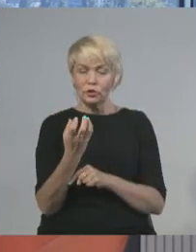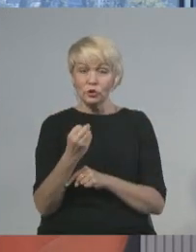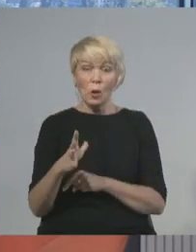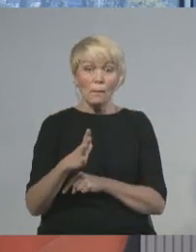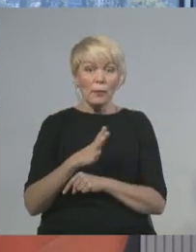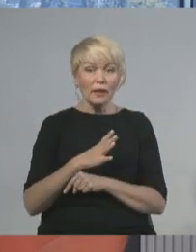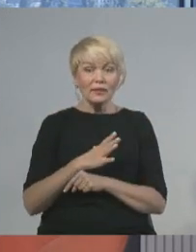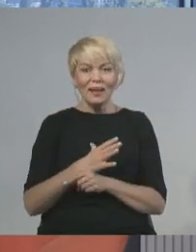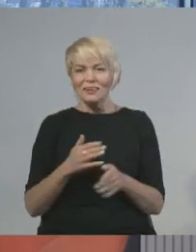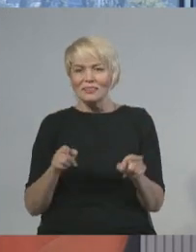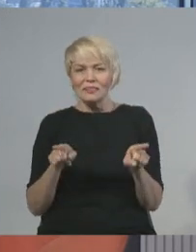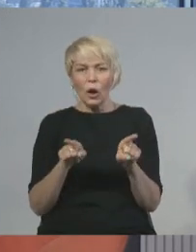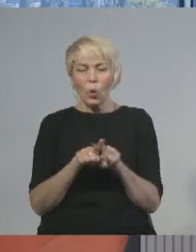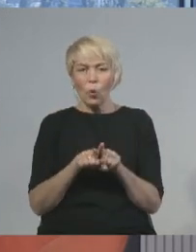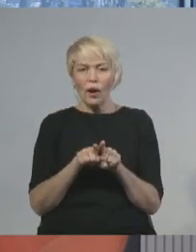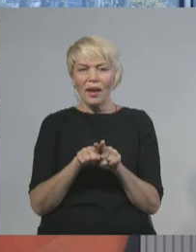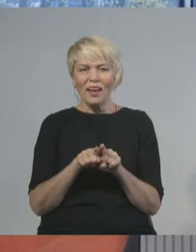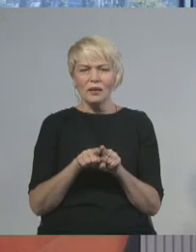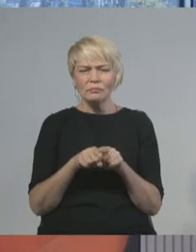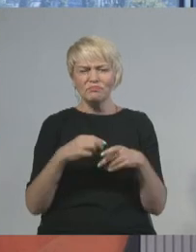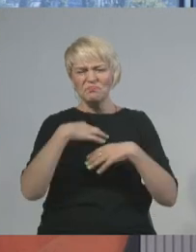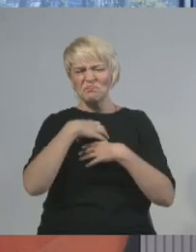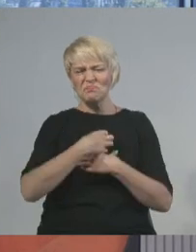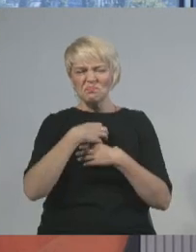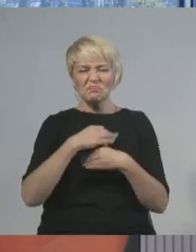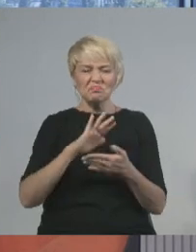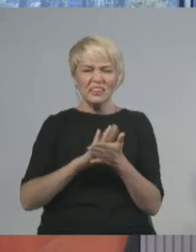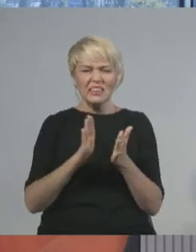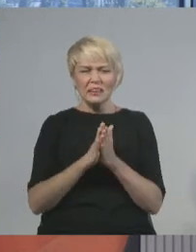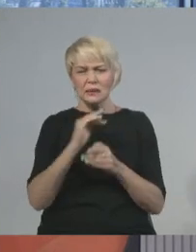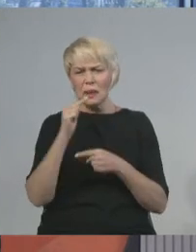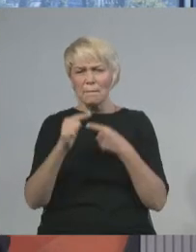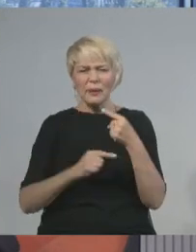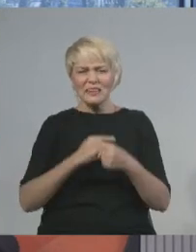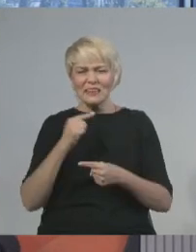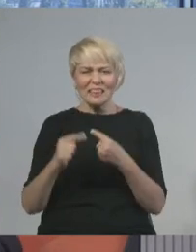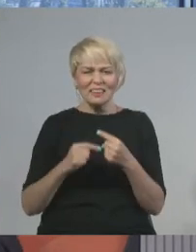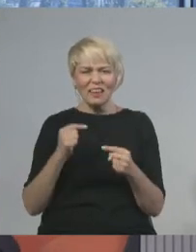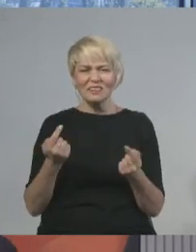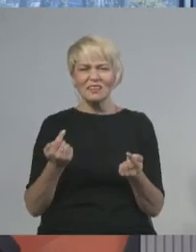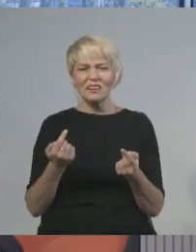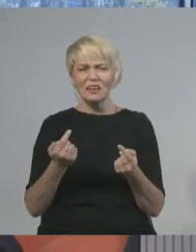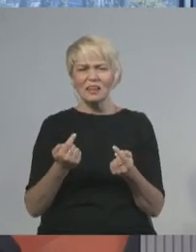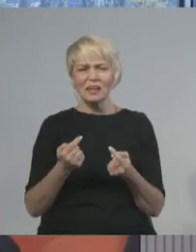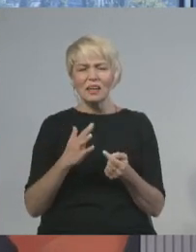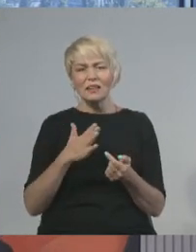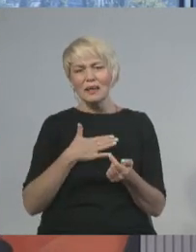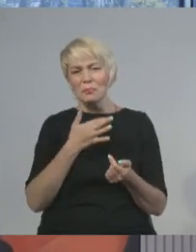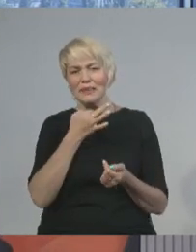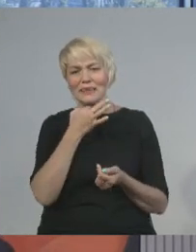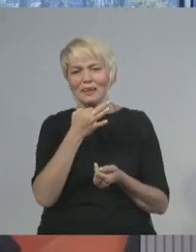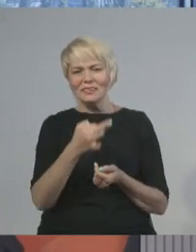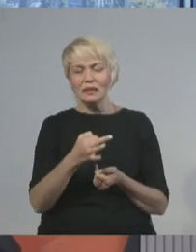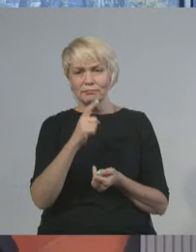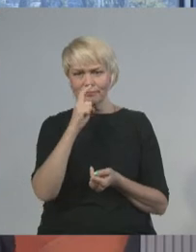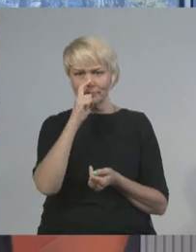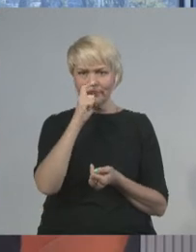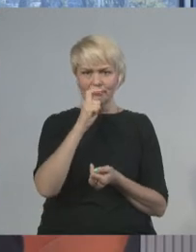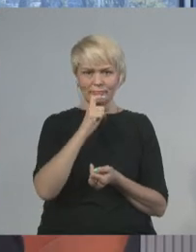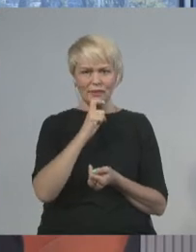new realities people also were quite depressed because of the constant